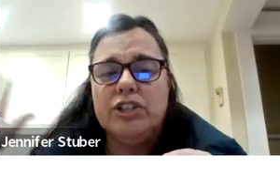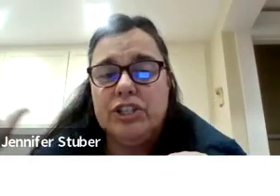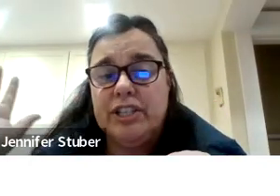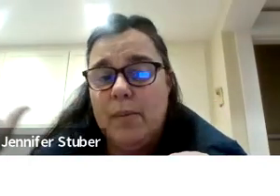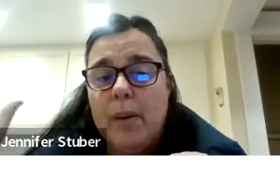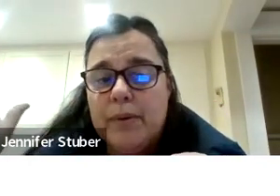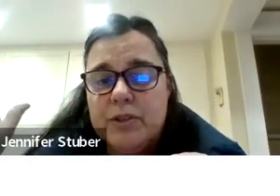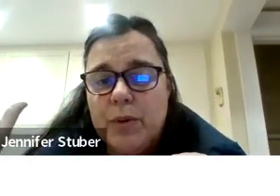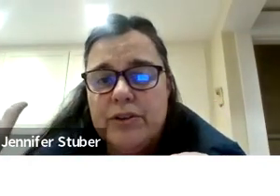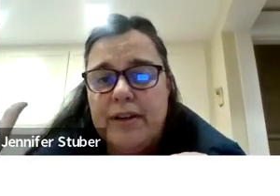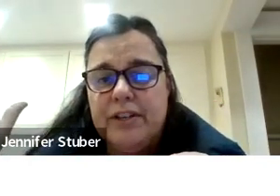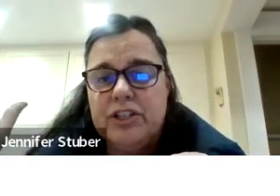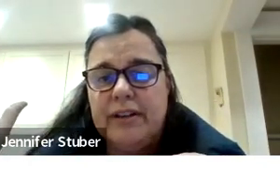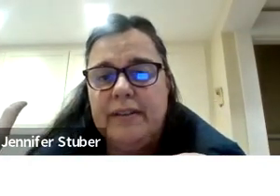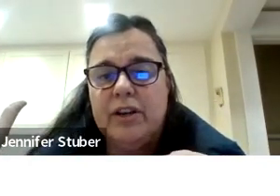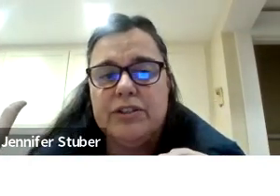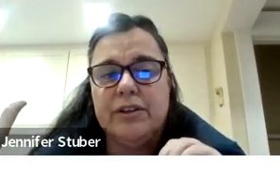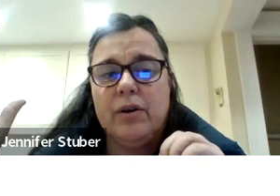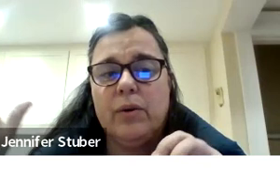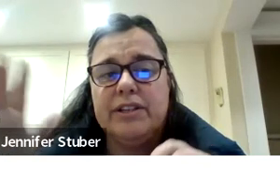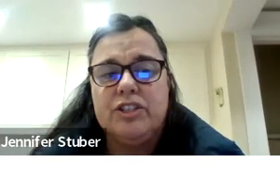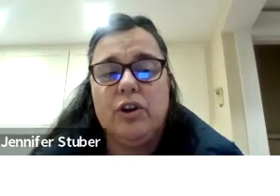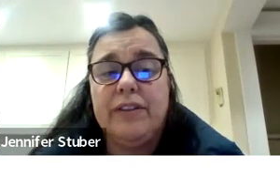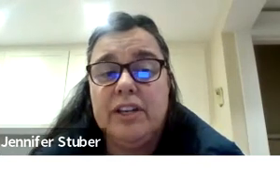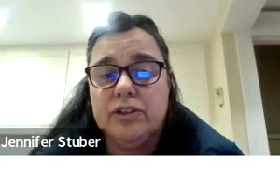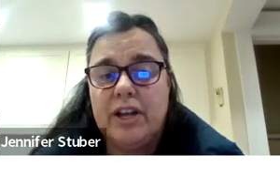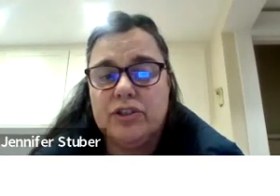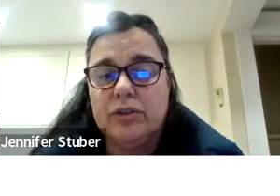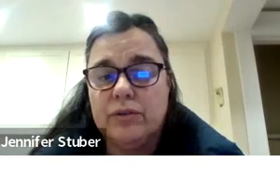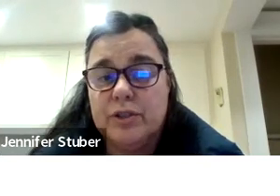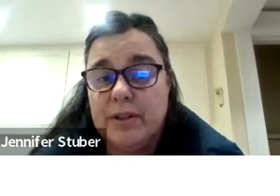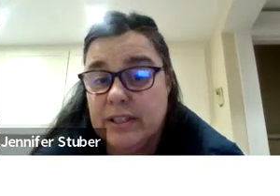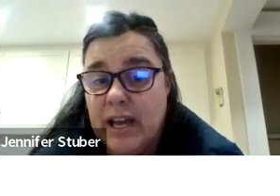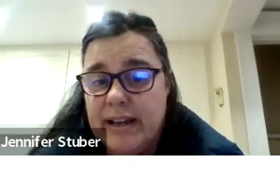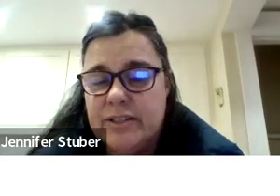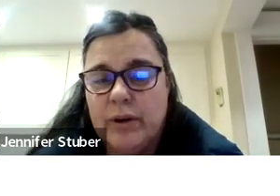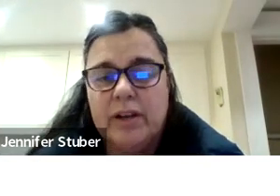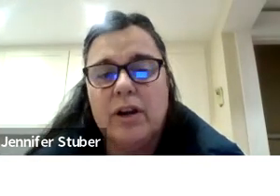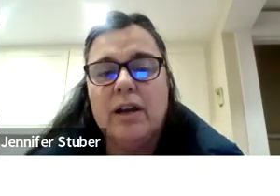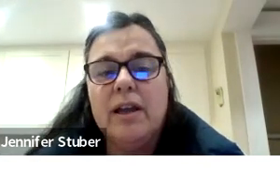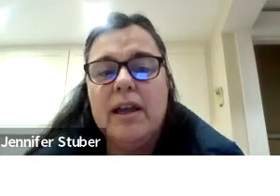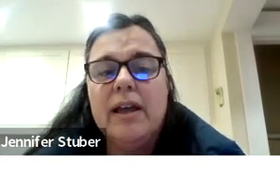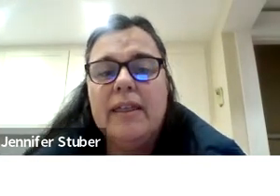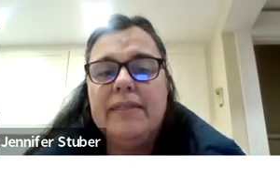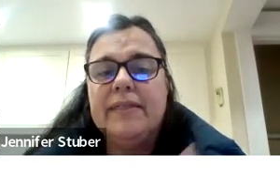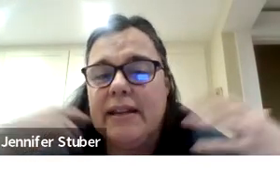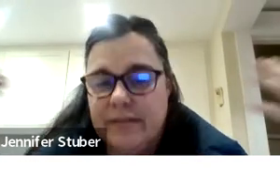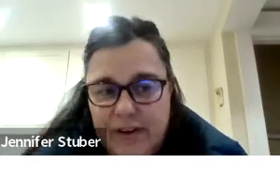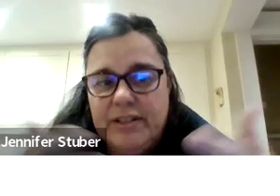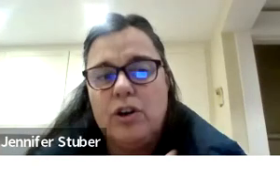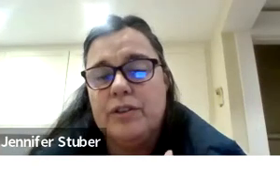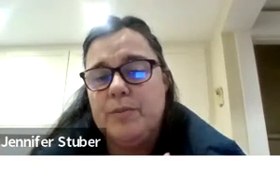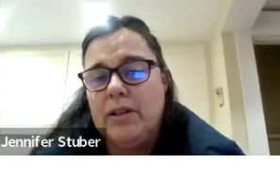like Washington just came up with this broader definition. There's an organization called the International Co-Response Alliance, or ICRA,